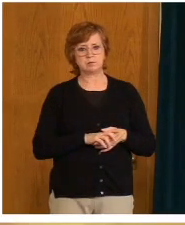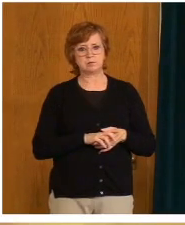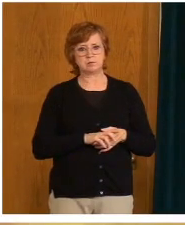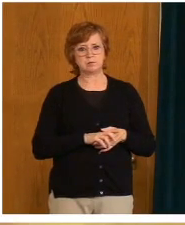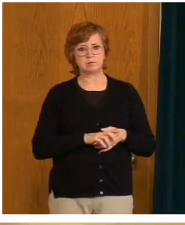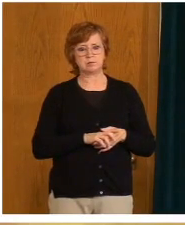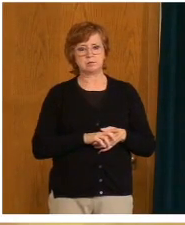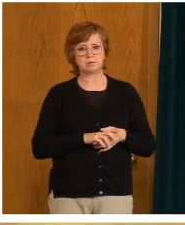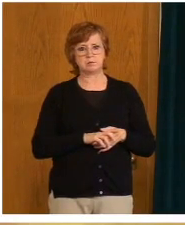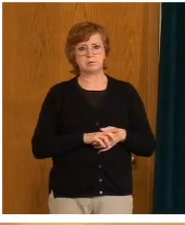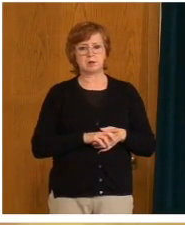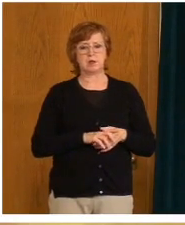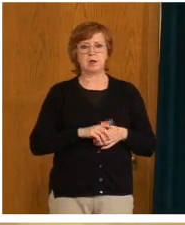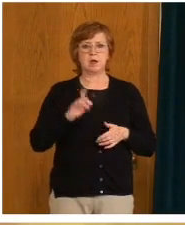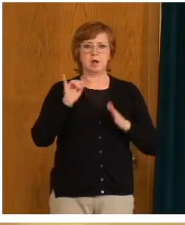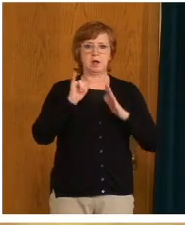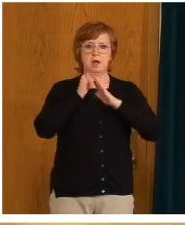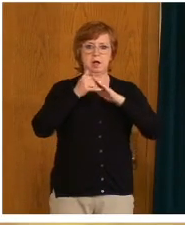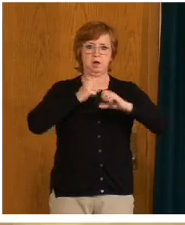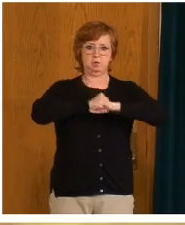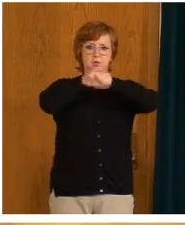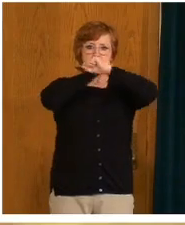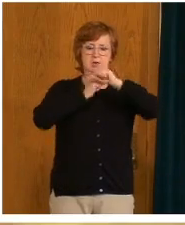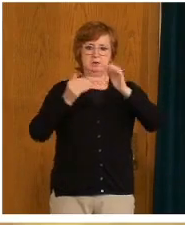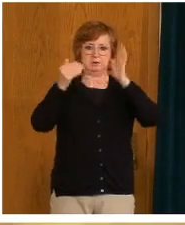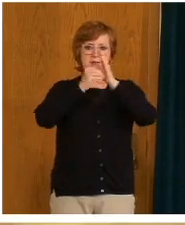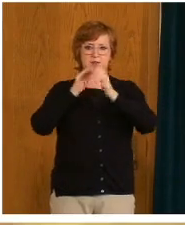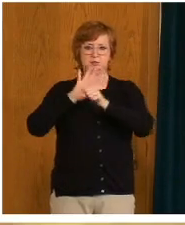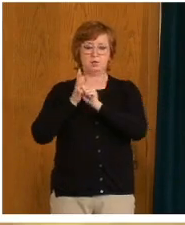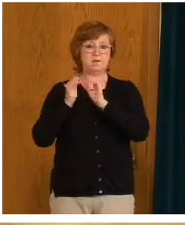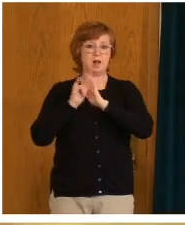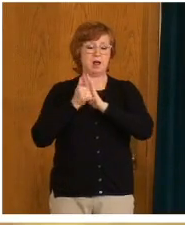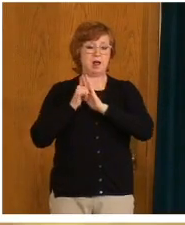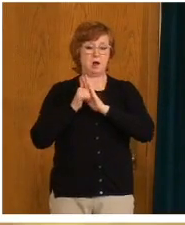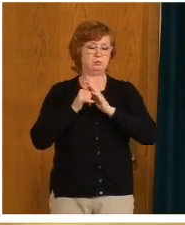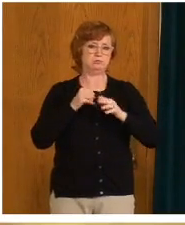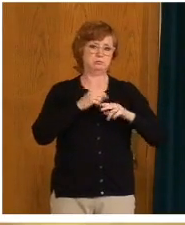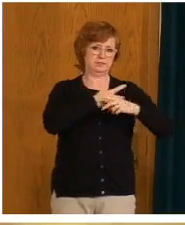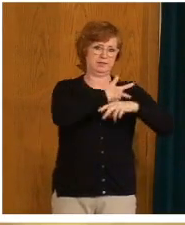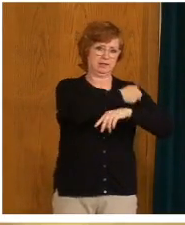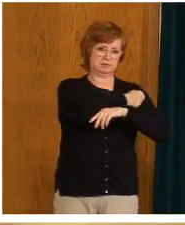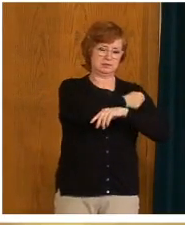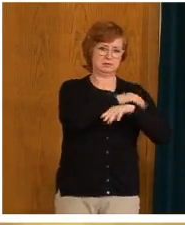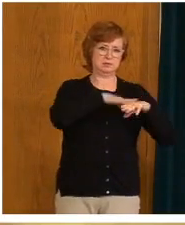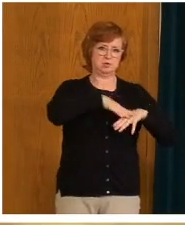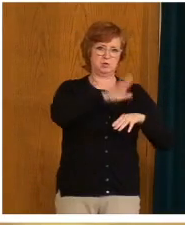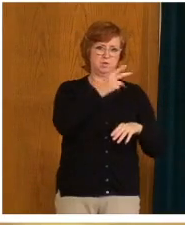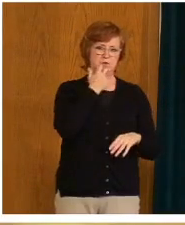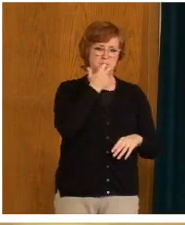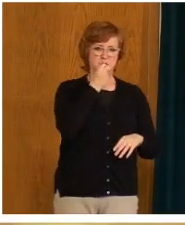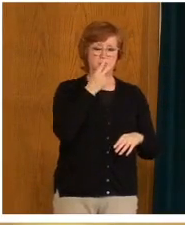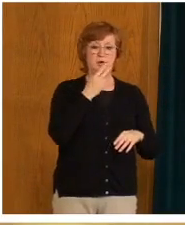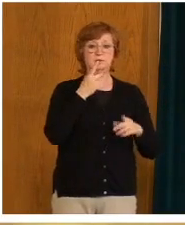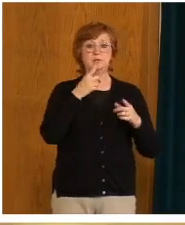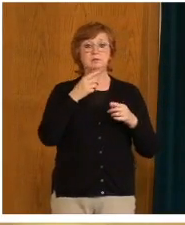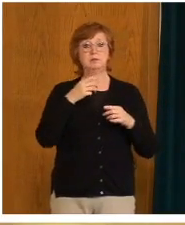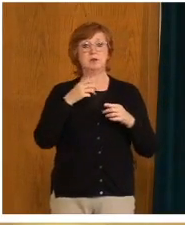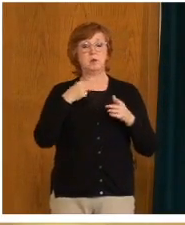in place now than we've ever had, and that's access to vaccines. So if you're 12 and over, your time for a decision is now.